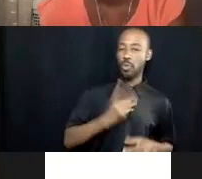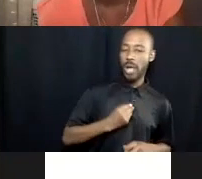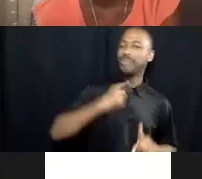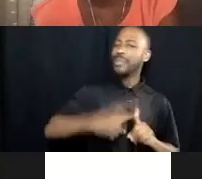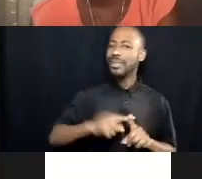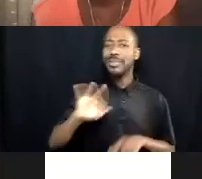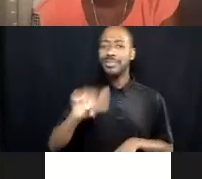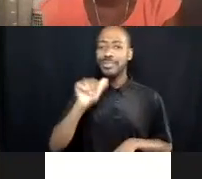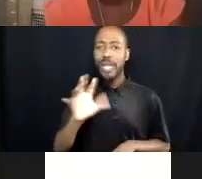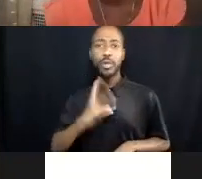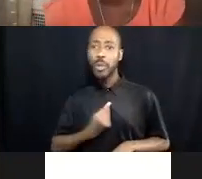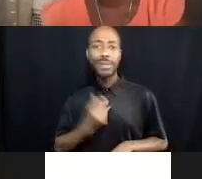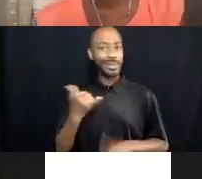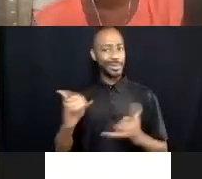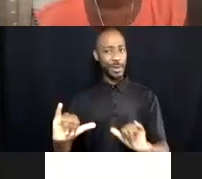So